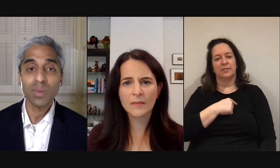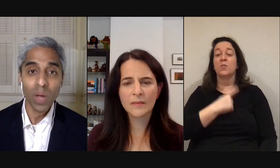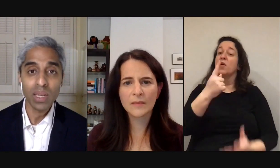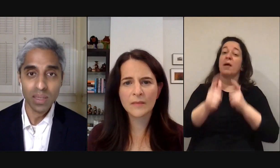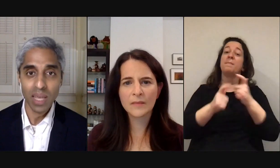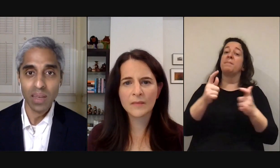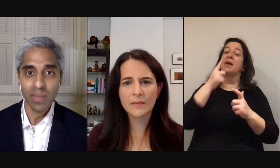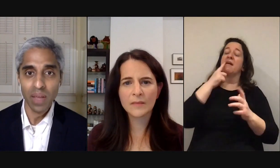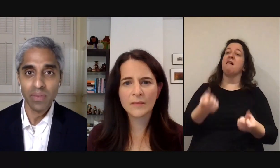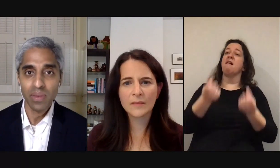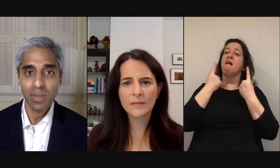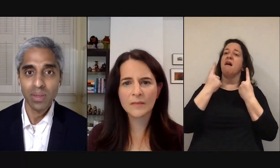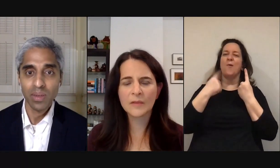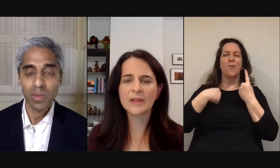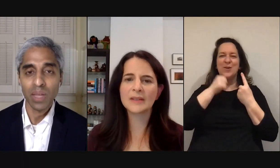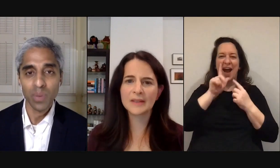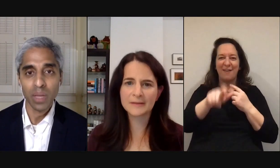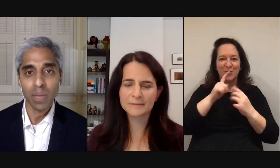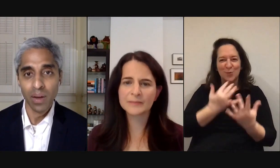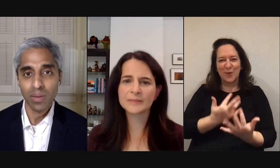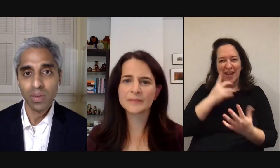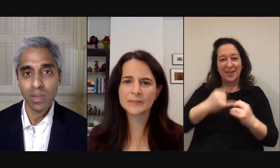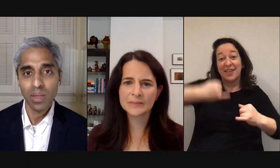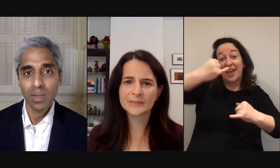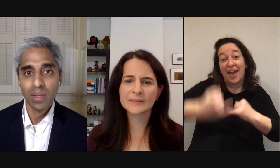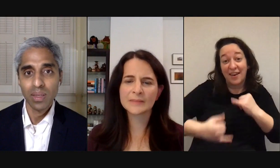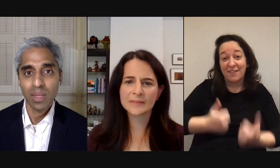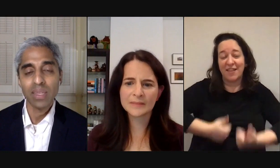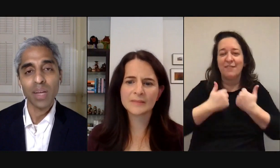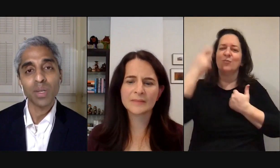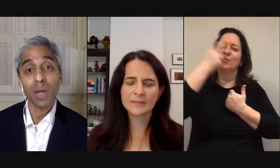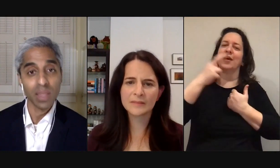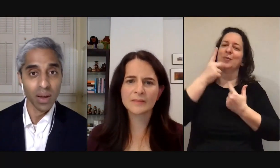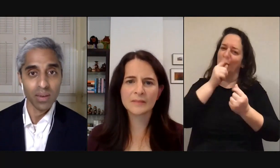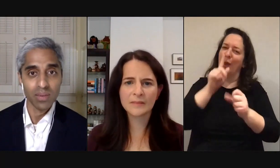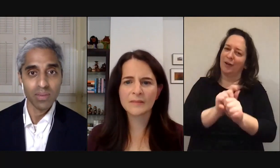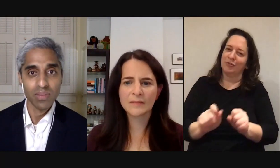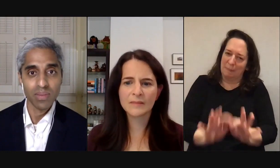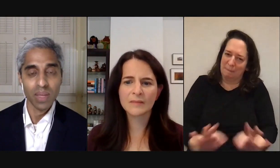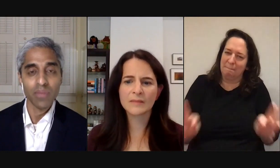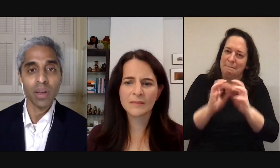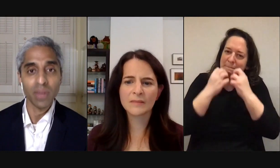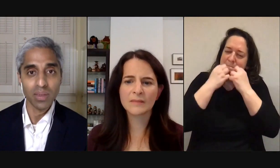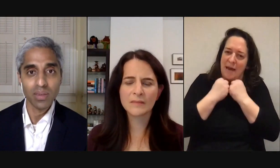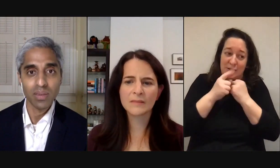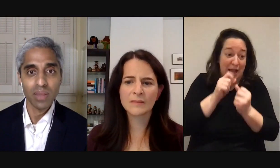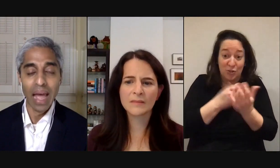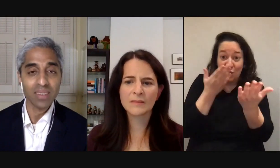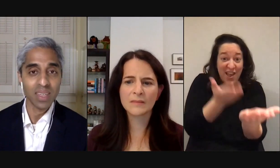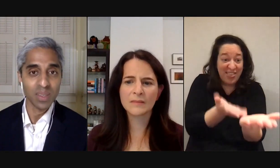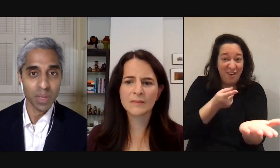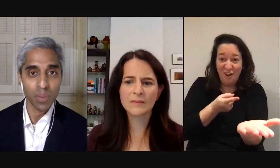we don't need to wait until the end of life to realize what really matters that it's actually right there in front of us